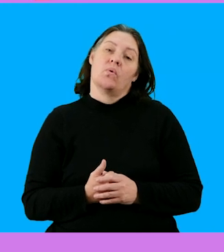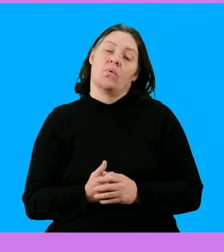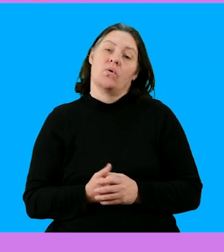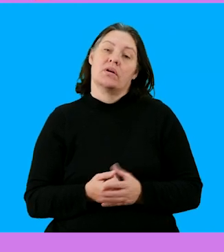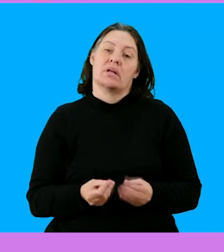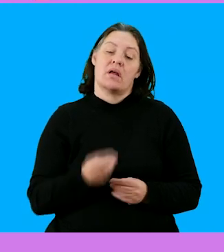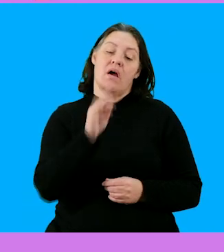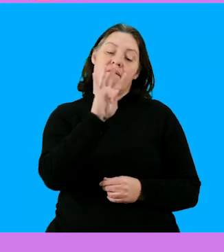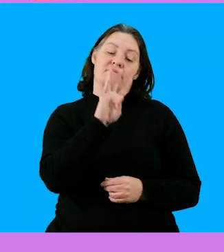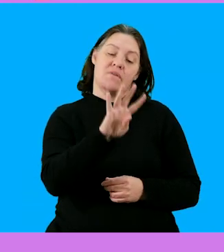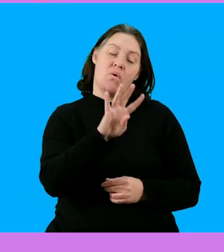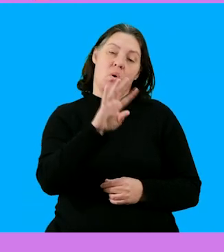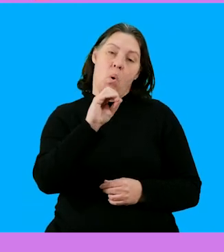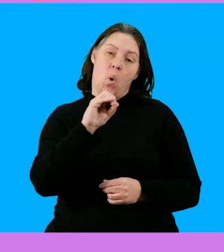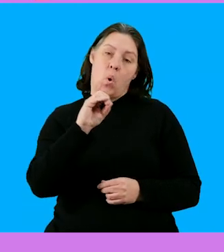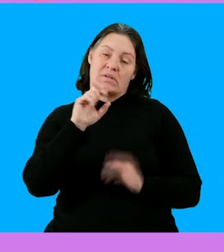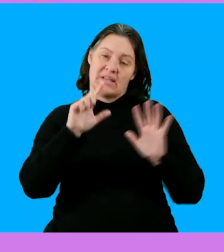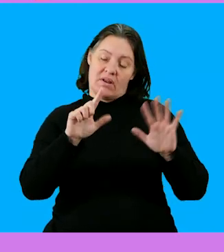the